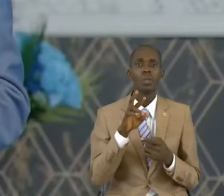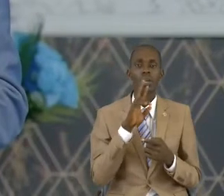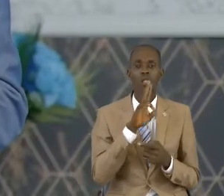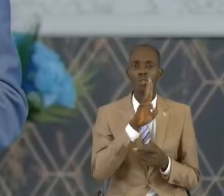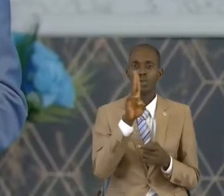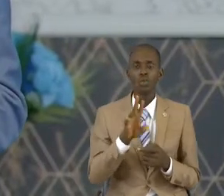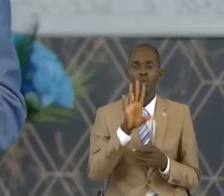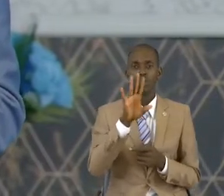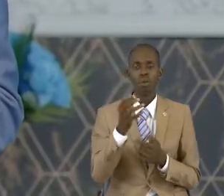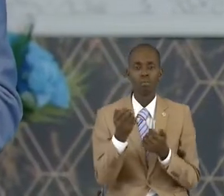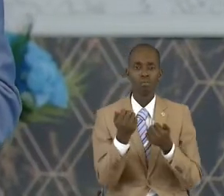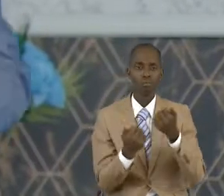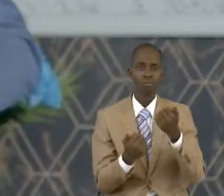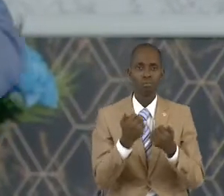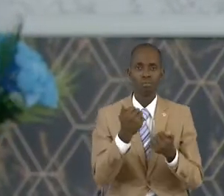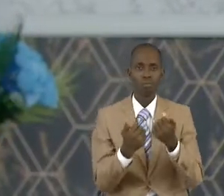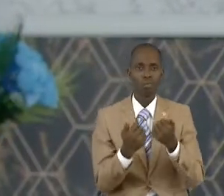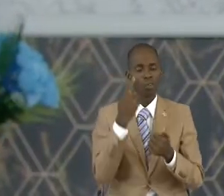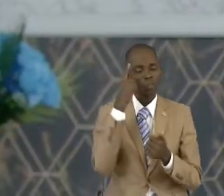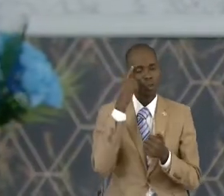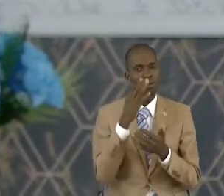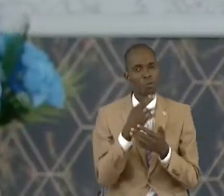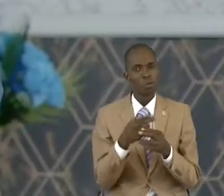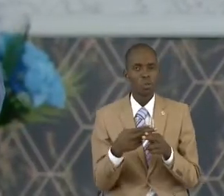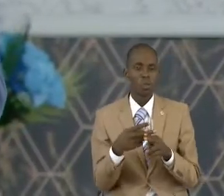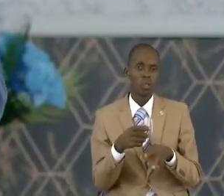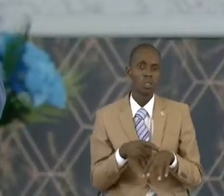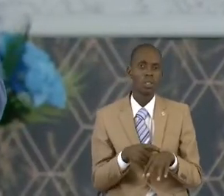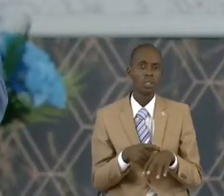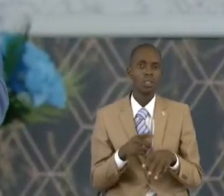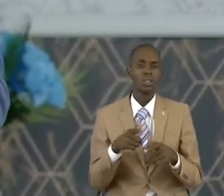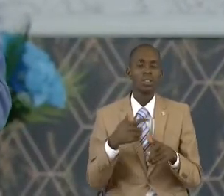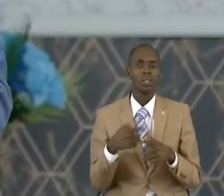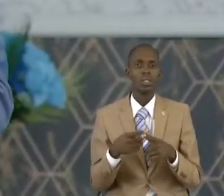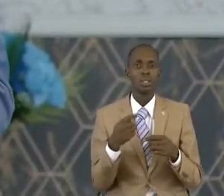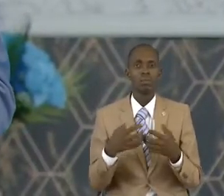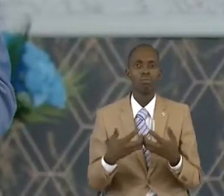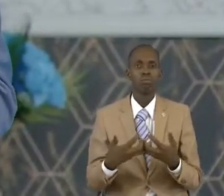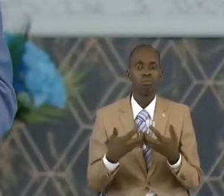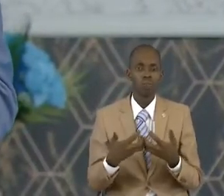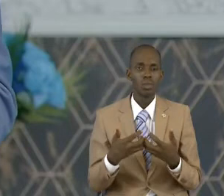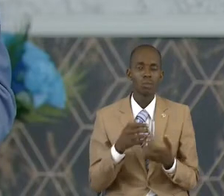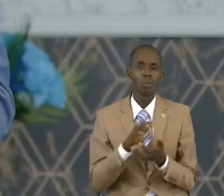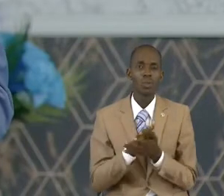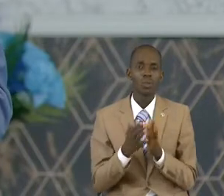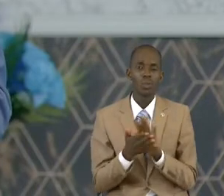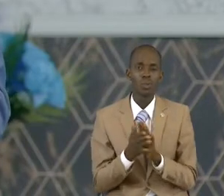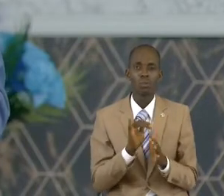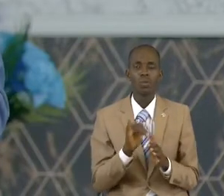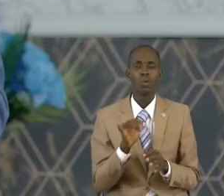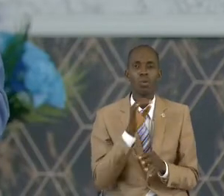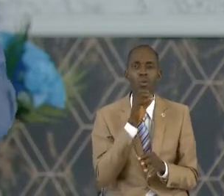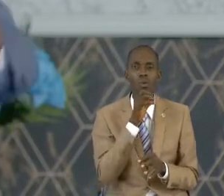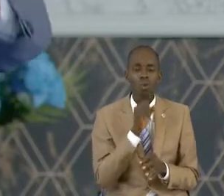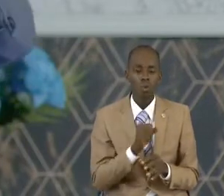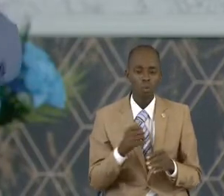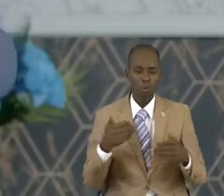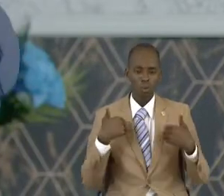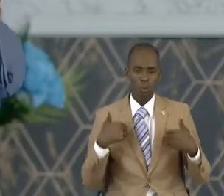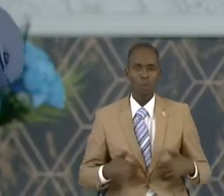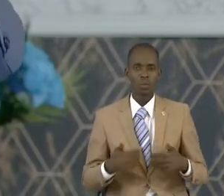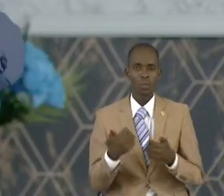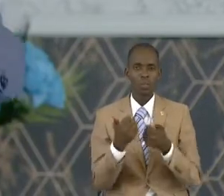time, you know, the engine is growing old. The body is growing old. Even